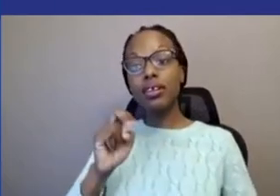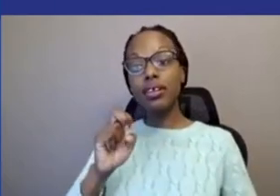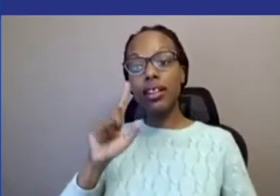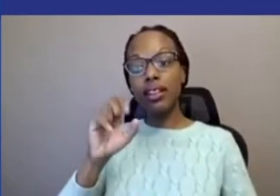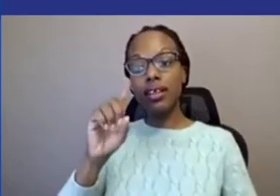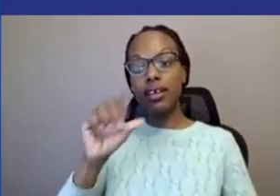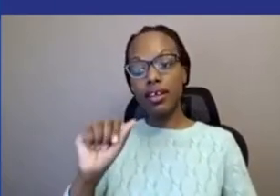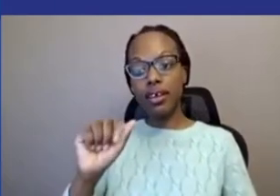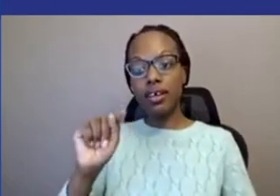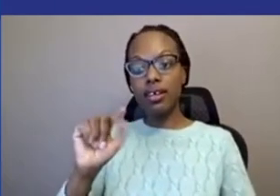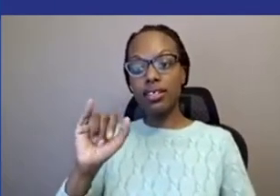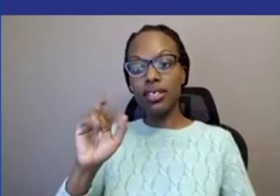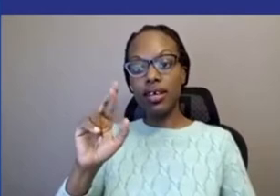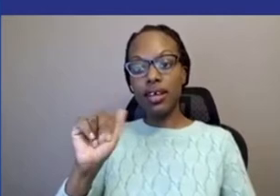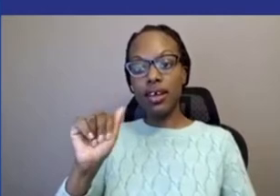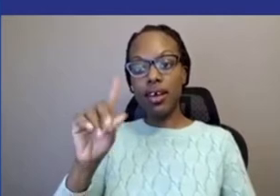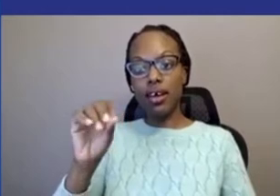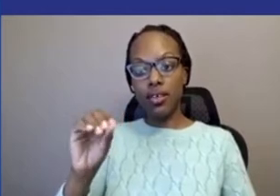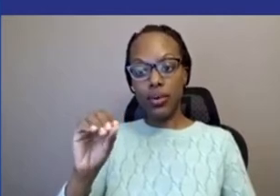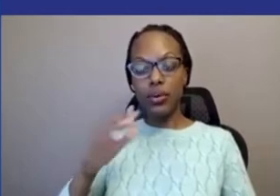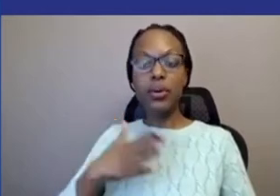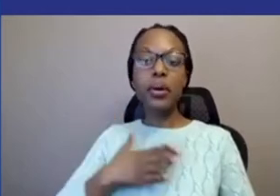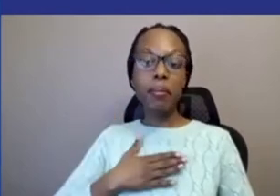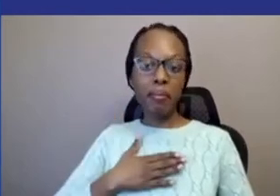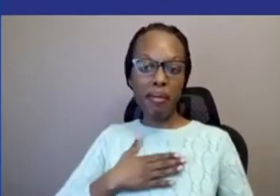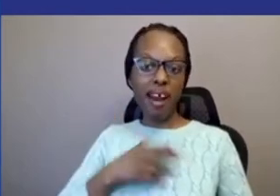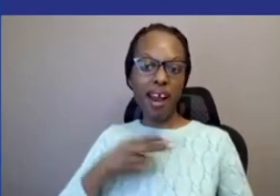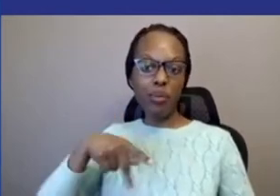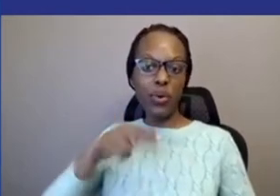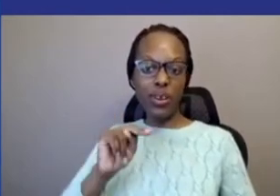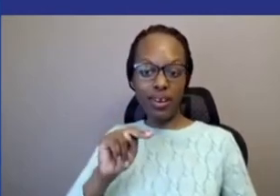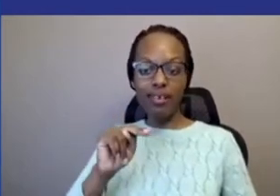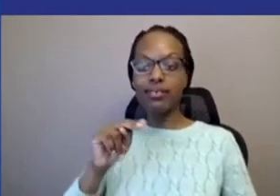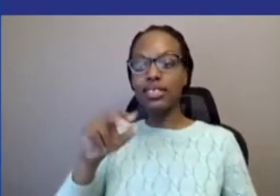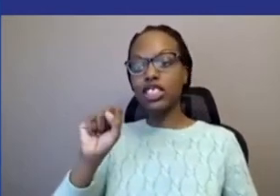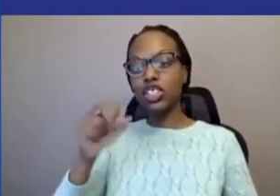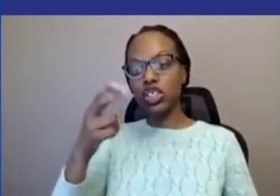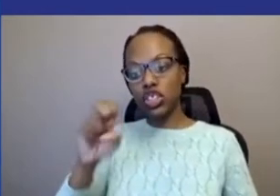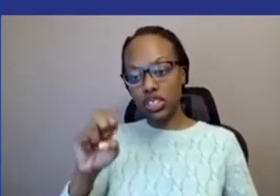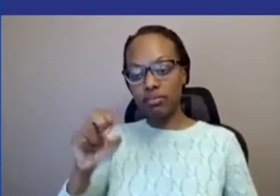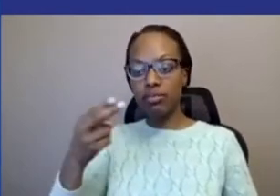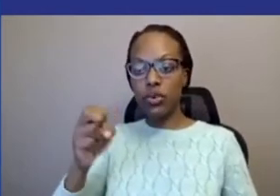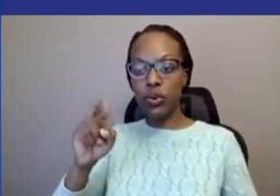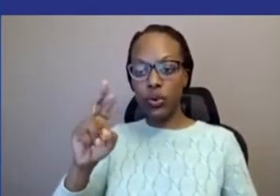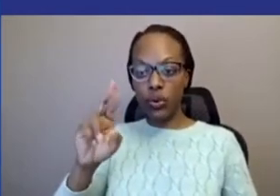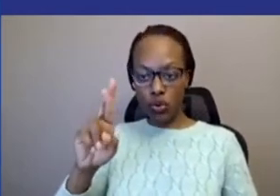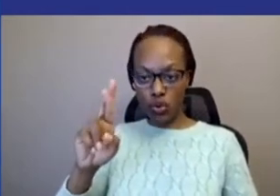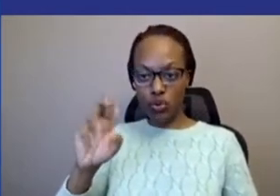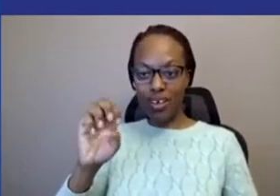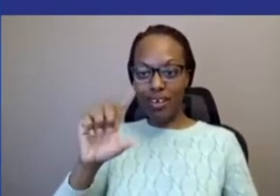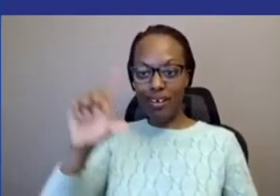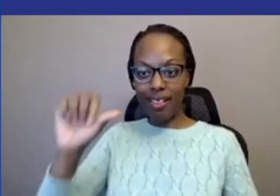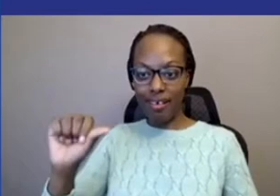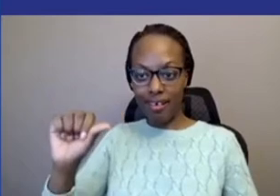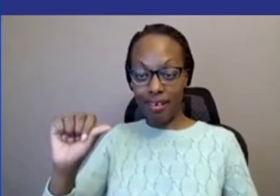pronouns are she, her, ella. I'm currently on the land of the Muncie